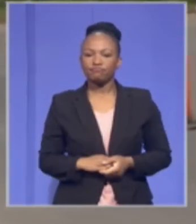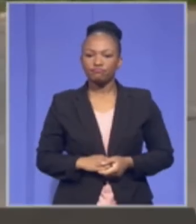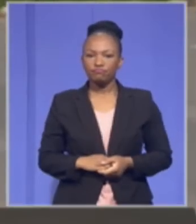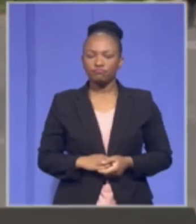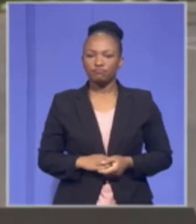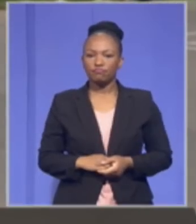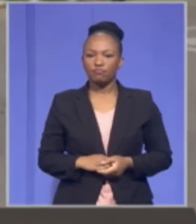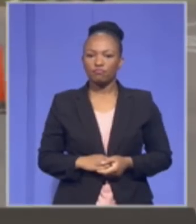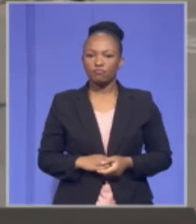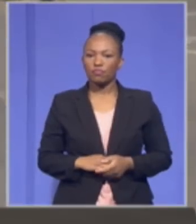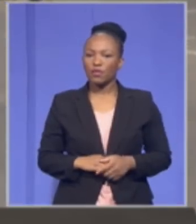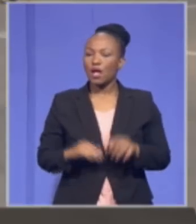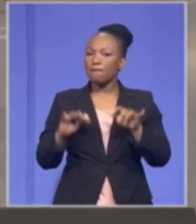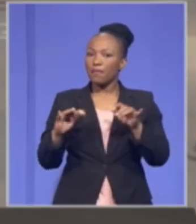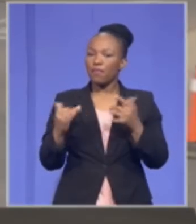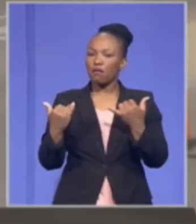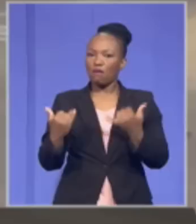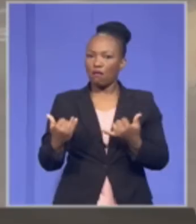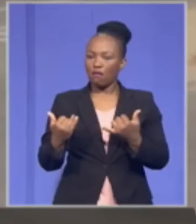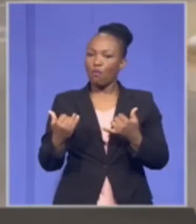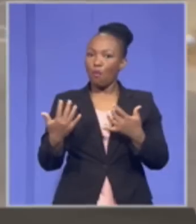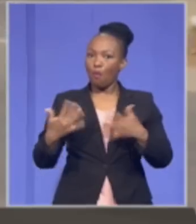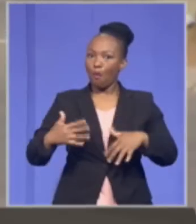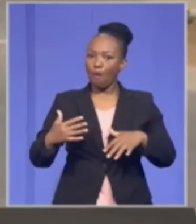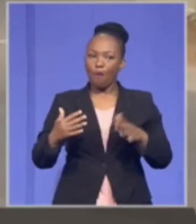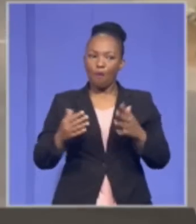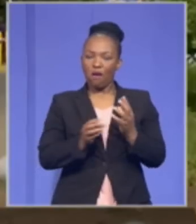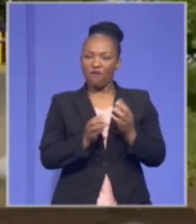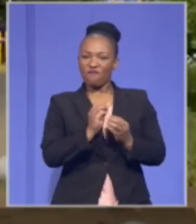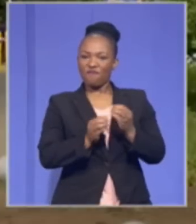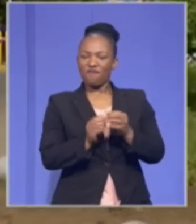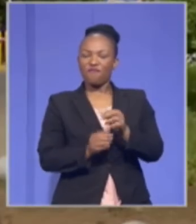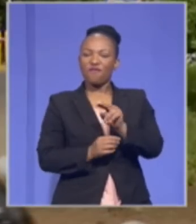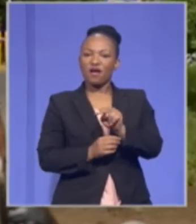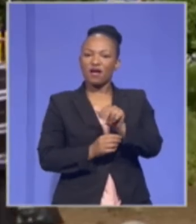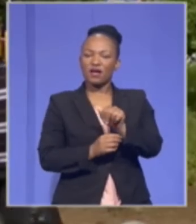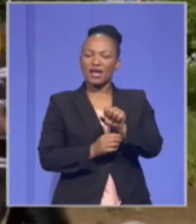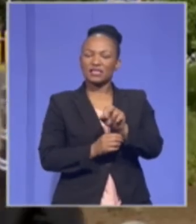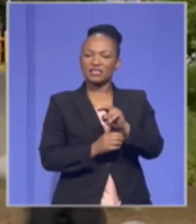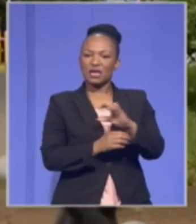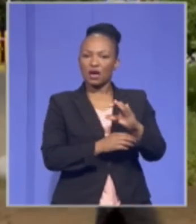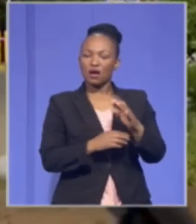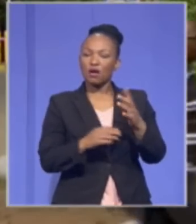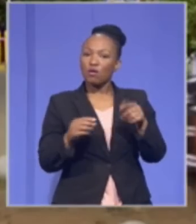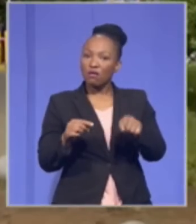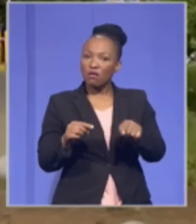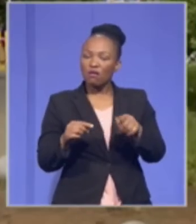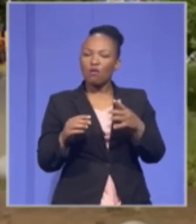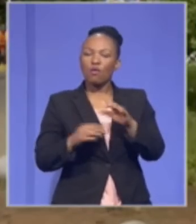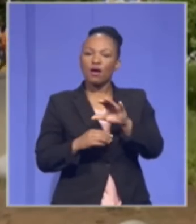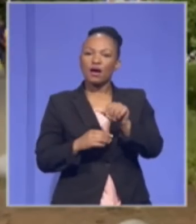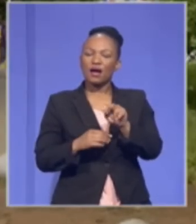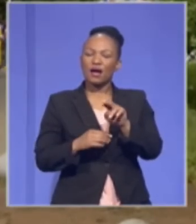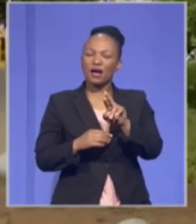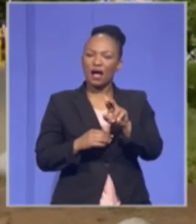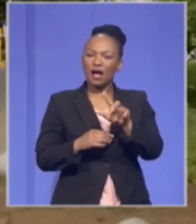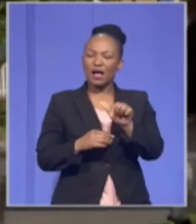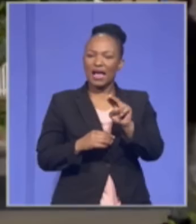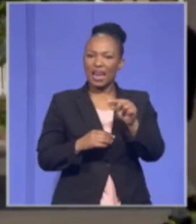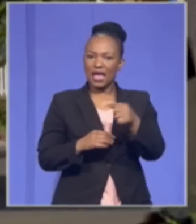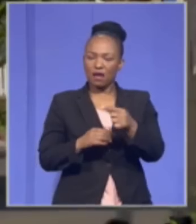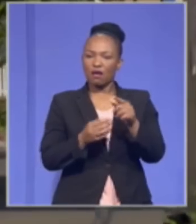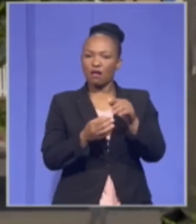Batho ba thomile go ema lefelong la Nasrec mo go tlo swarwa go papadi ya kgwele ya maoto ya curling knockout ka Mokibelo